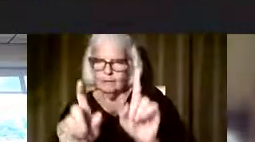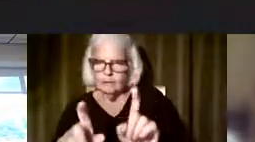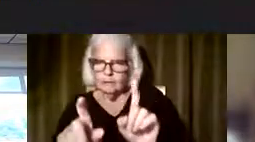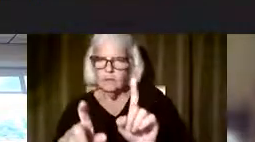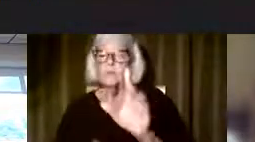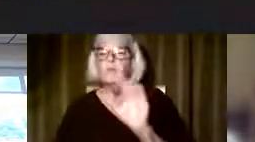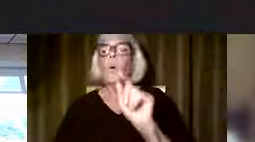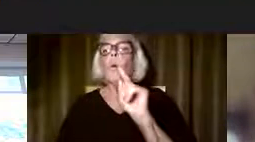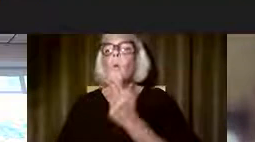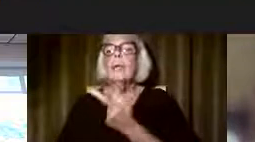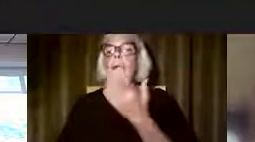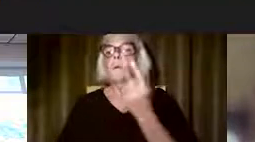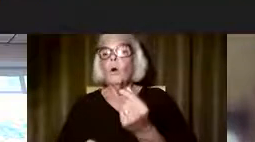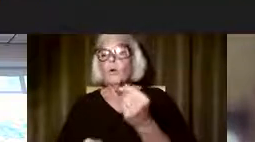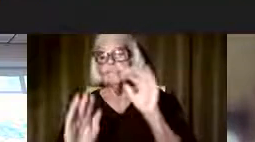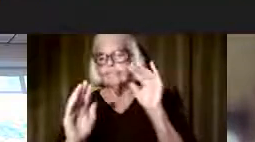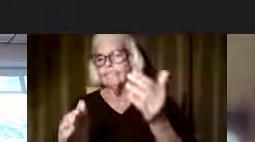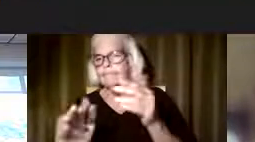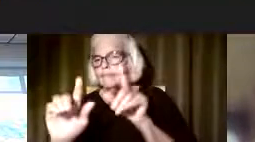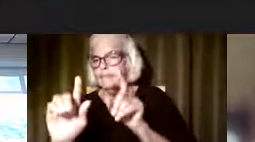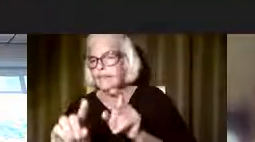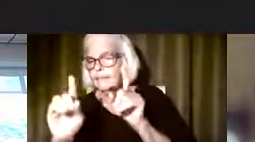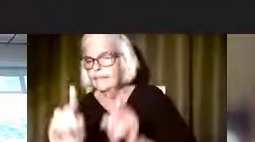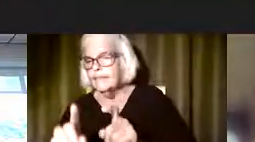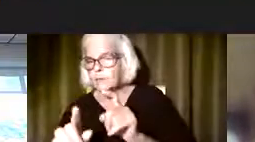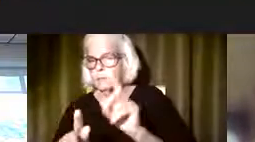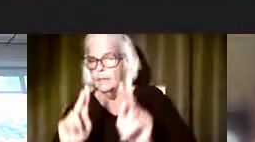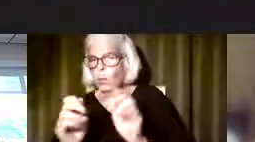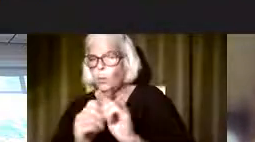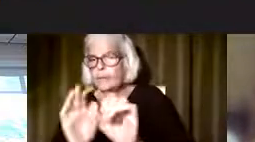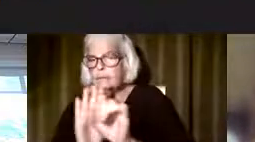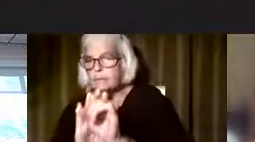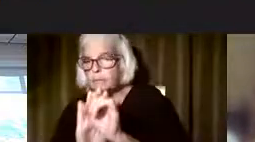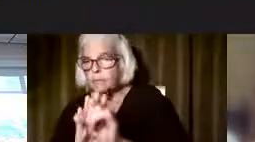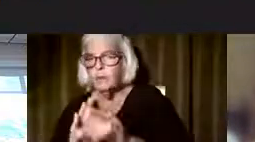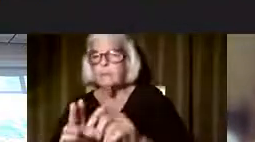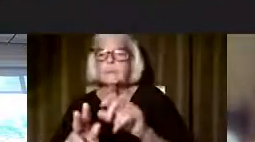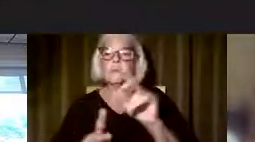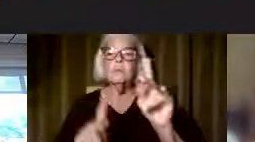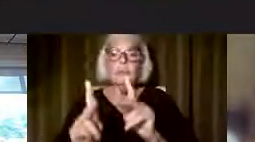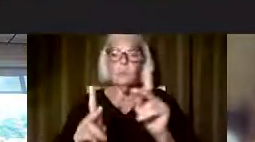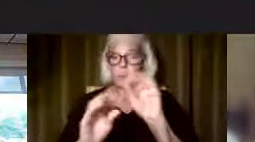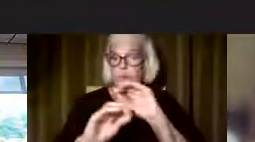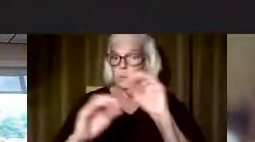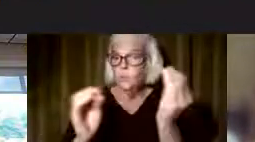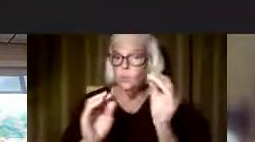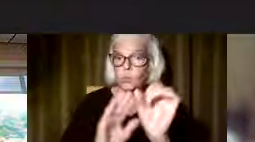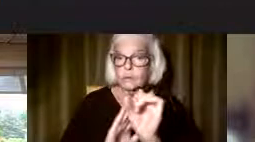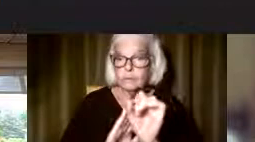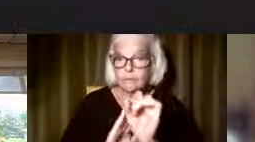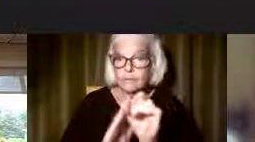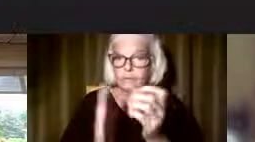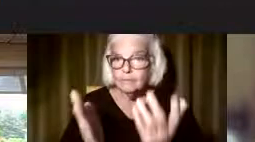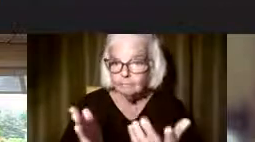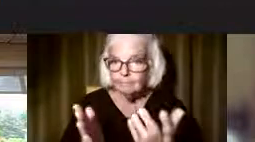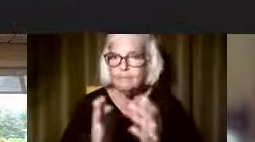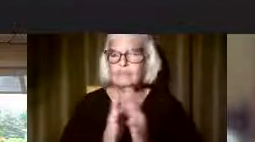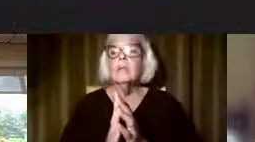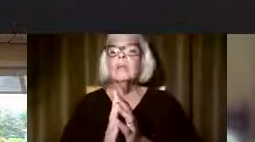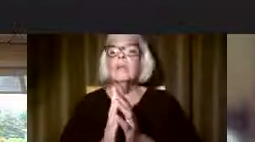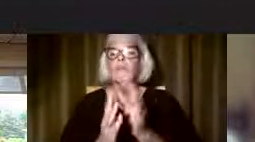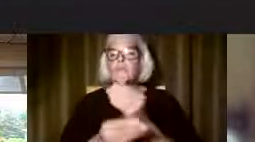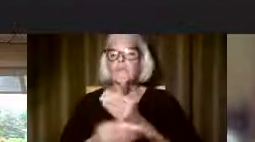asymptomatic individuals, understand where COVID is in communities, that we could have